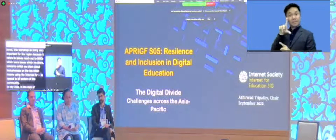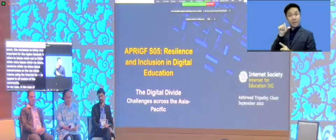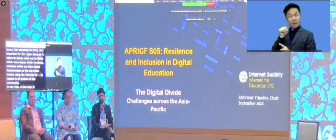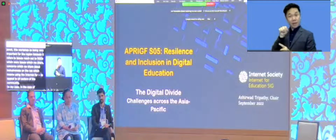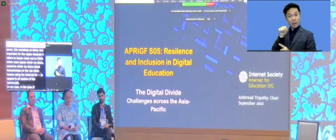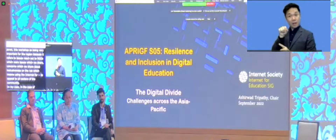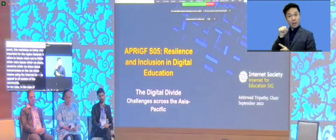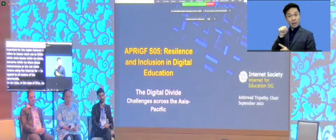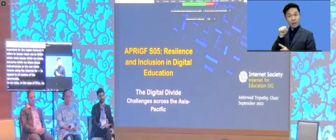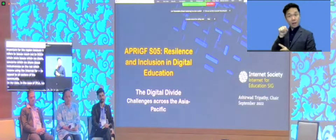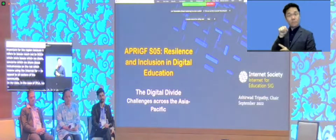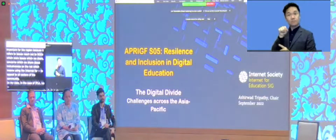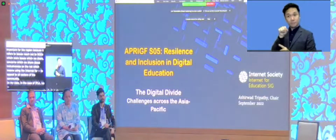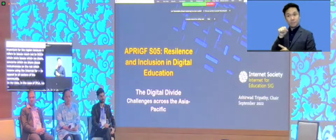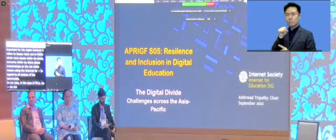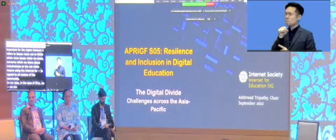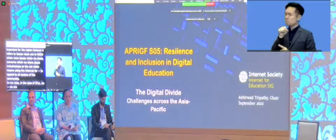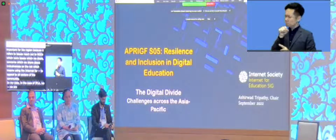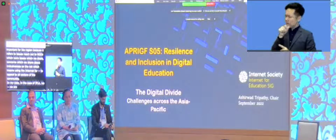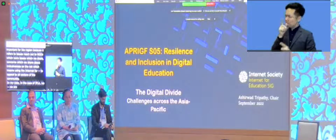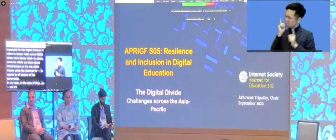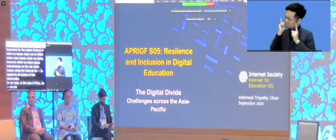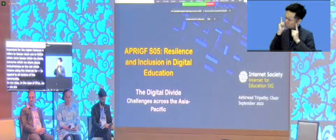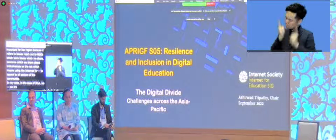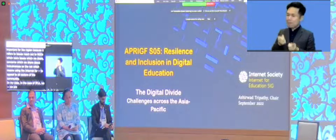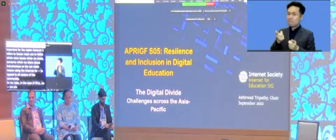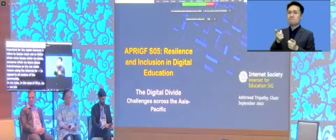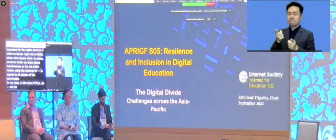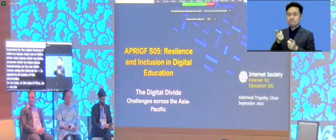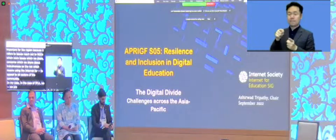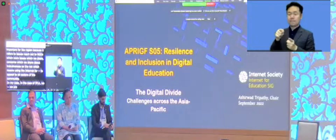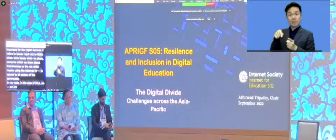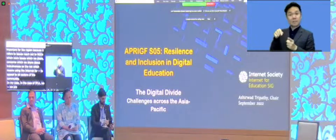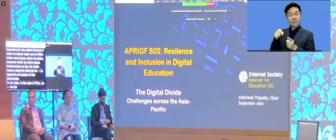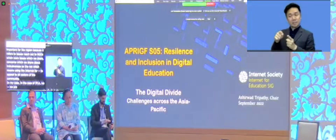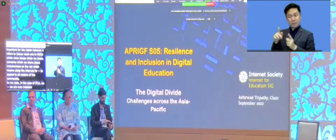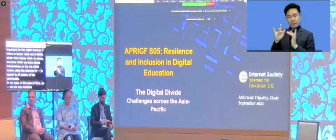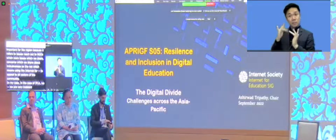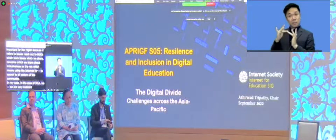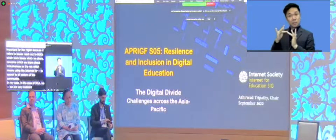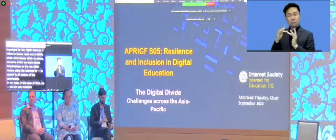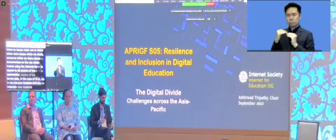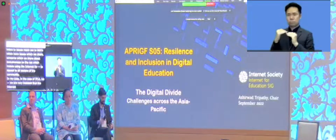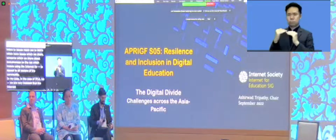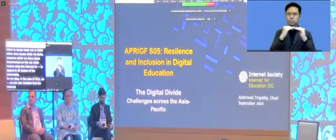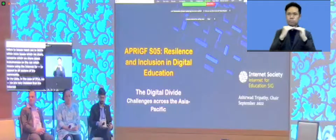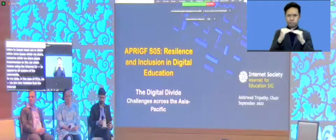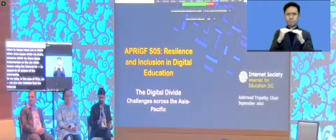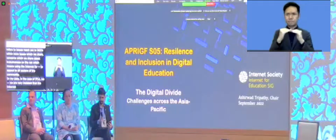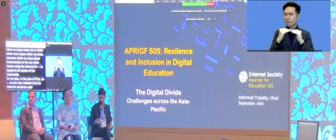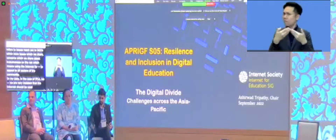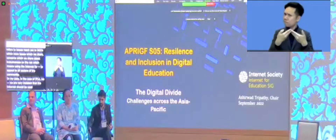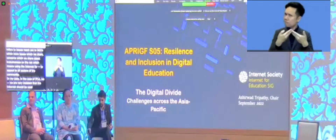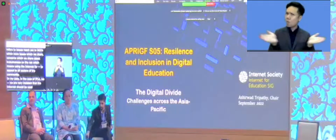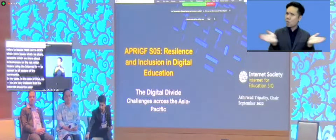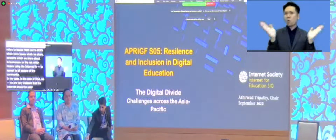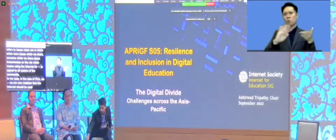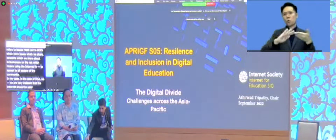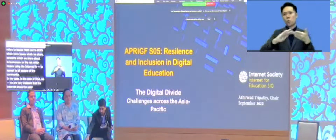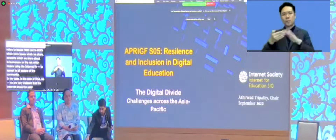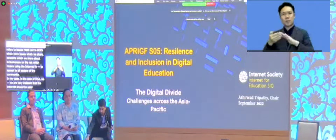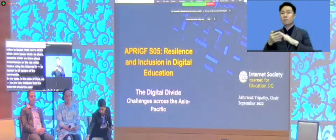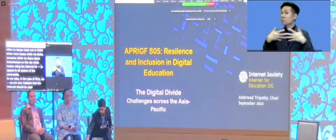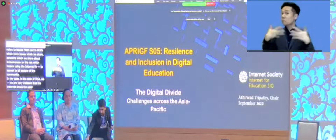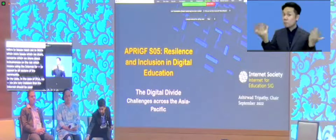very insistent that the internet should be used to provide equal access to all sectors of the community for